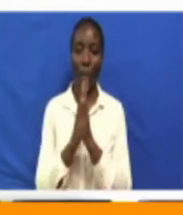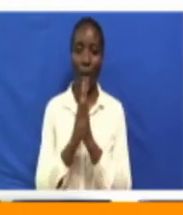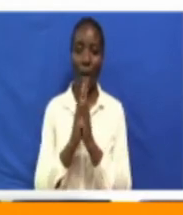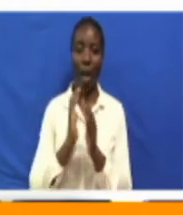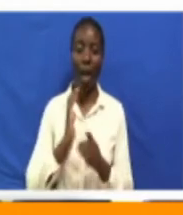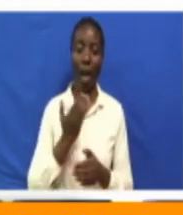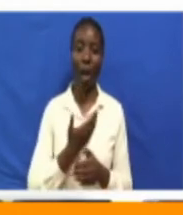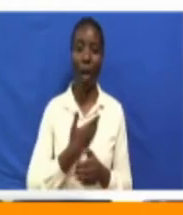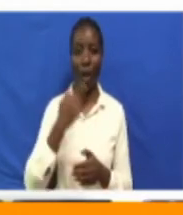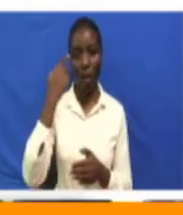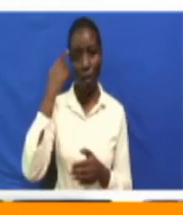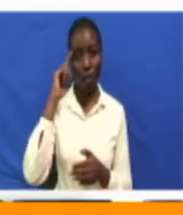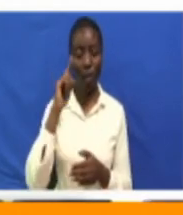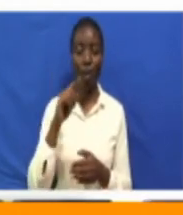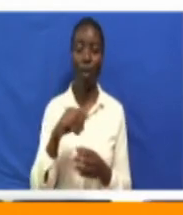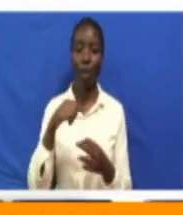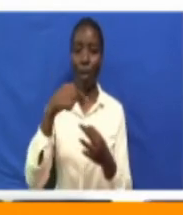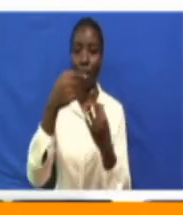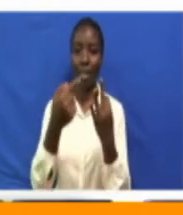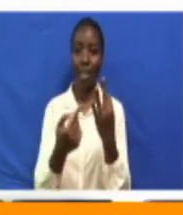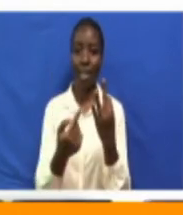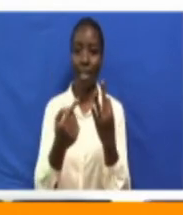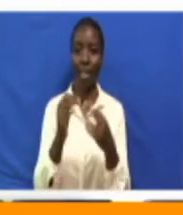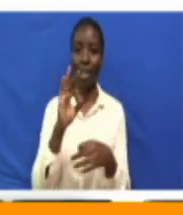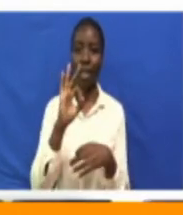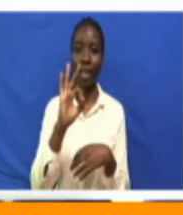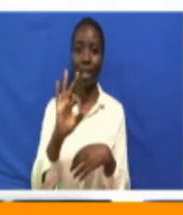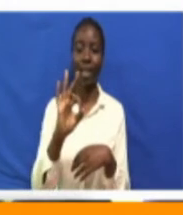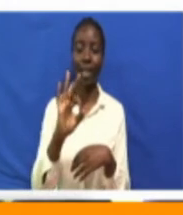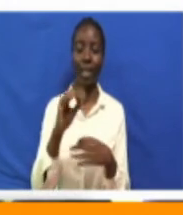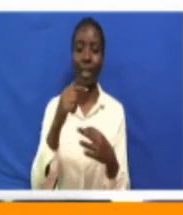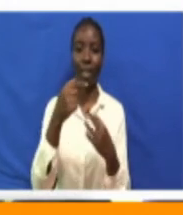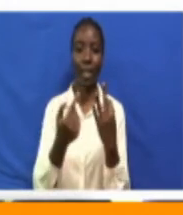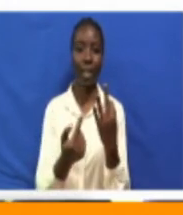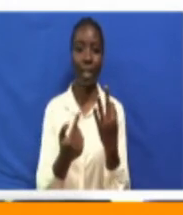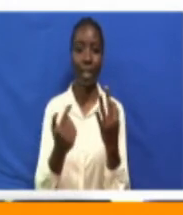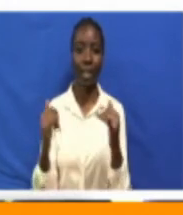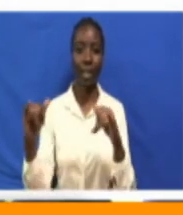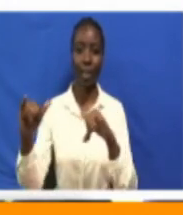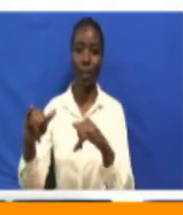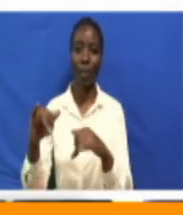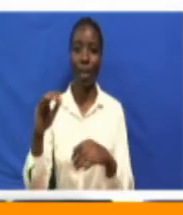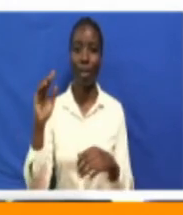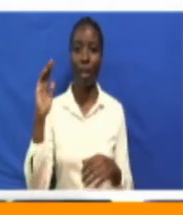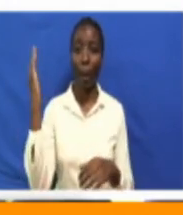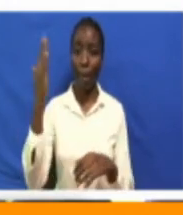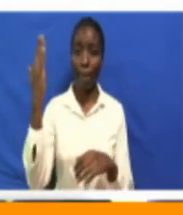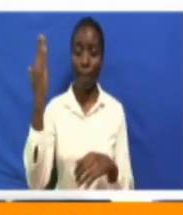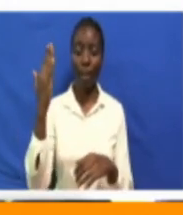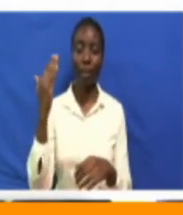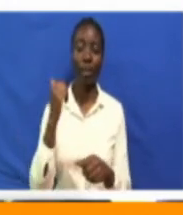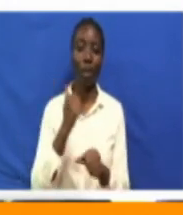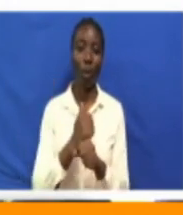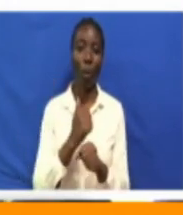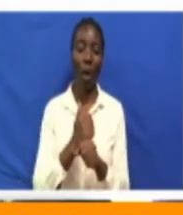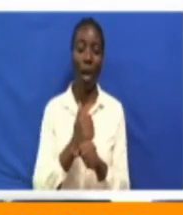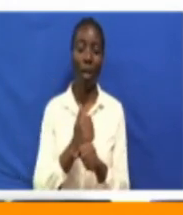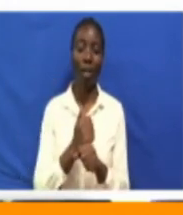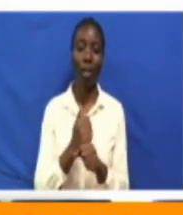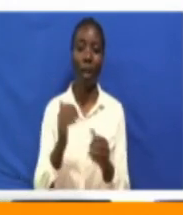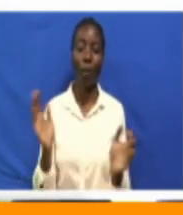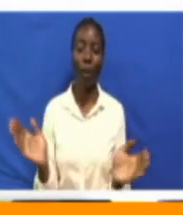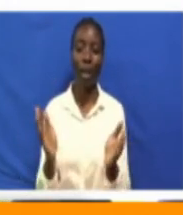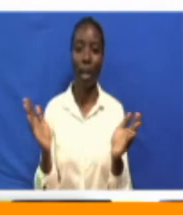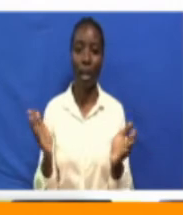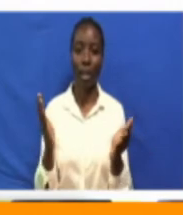extend to the three to the three seminarians who are currently on their pastoral year as we correctly encourage more young